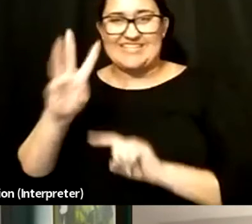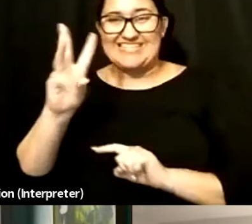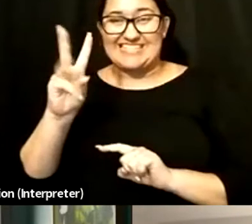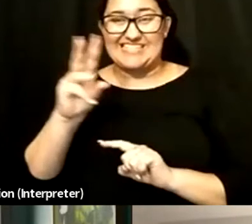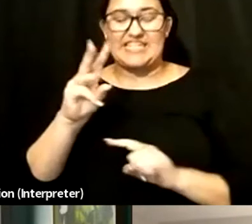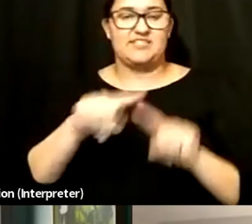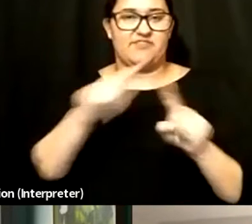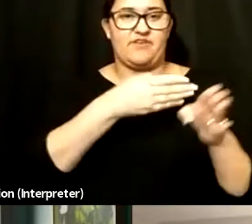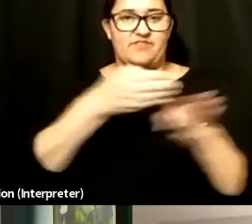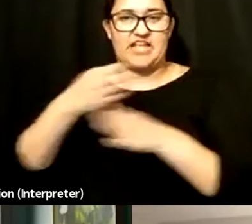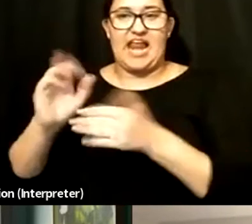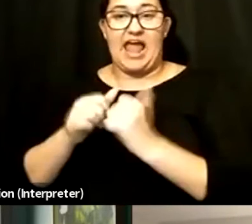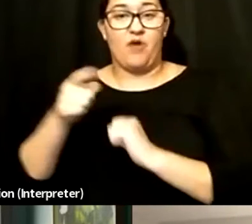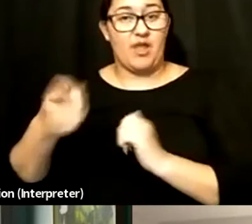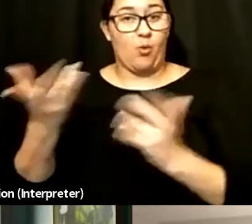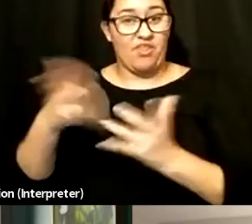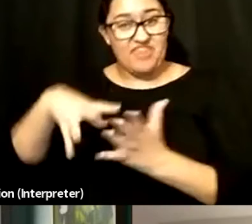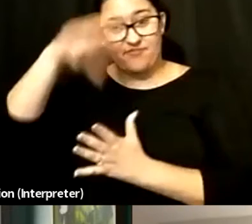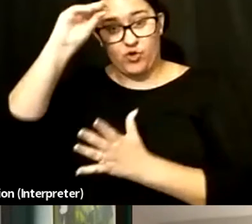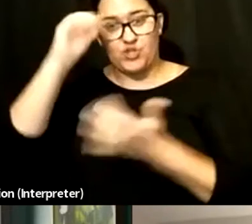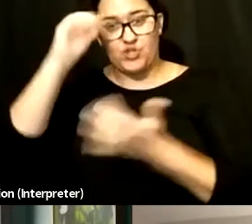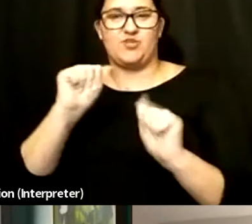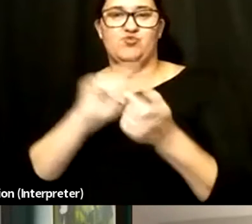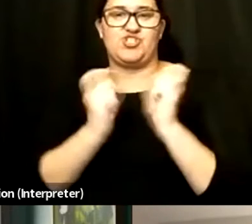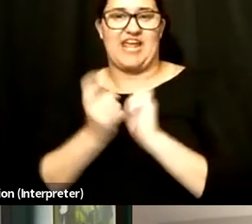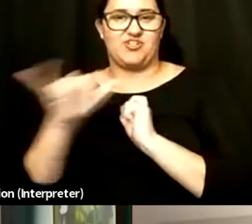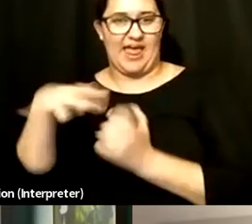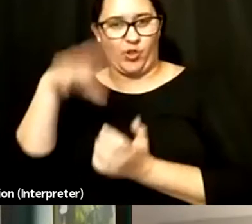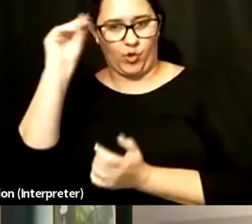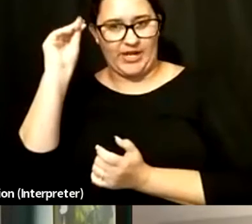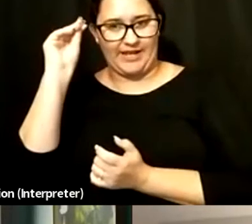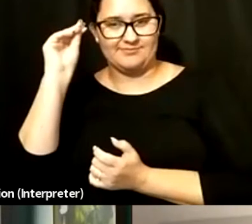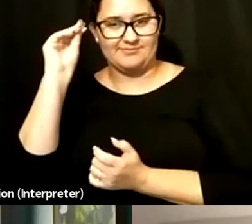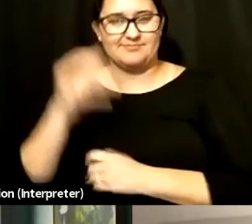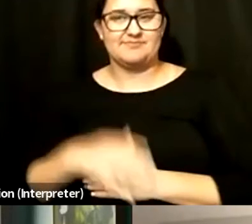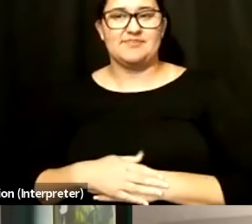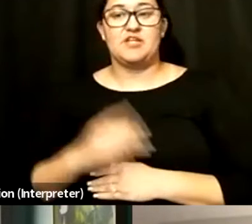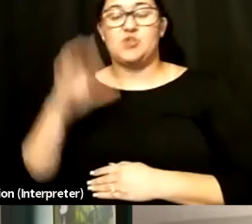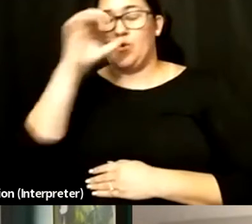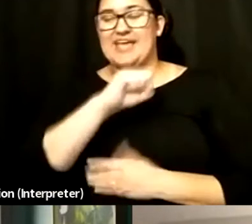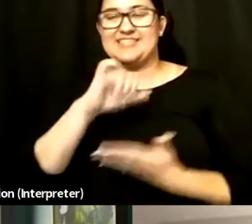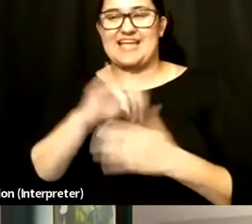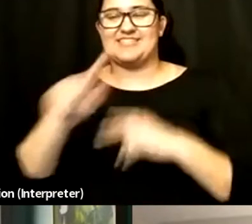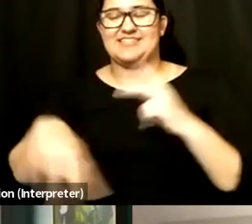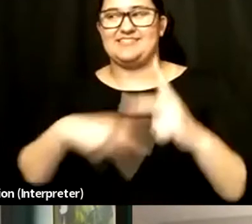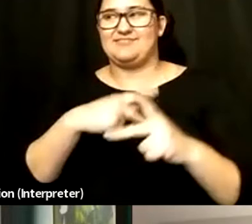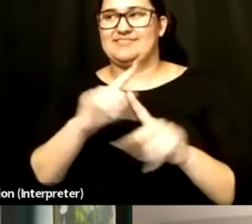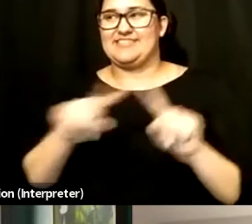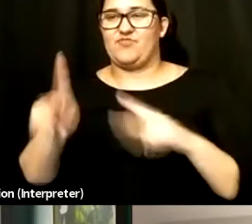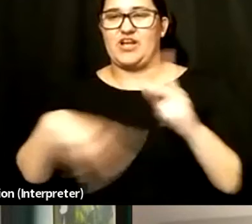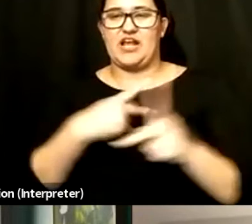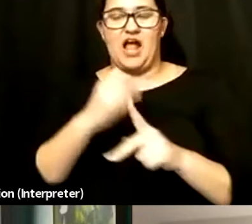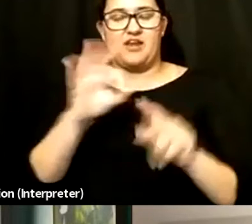helping them unlearn what they've learned, which is, I guess, a different form of teaching. They're also